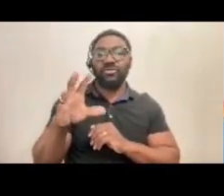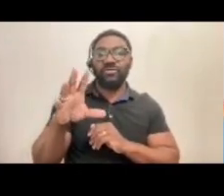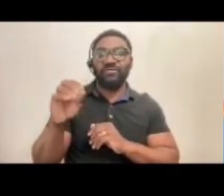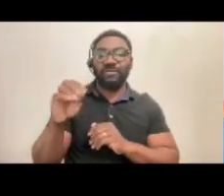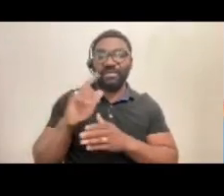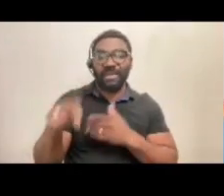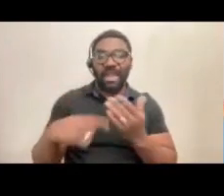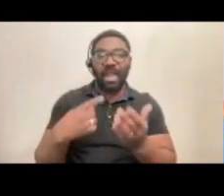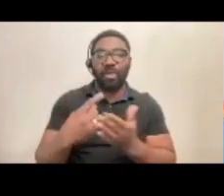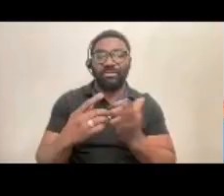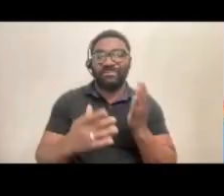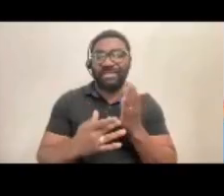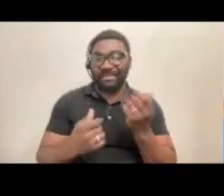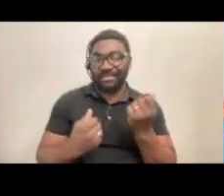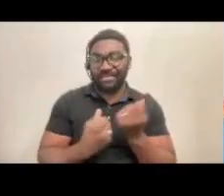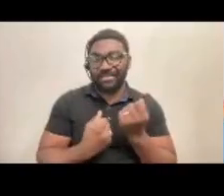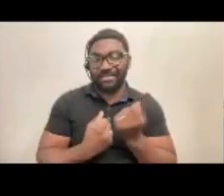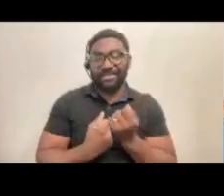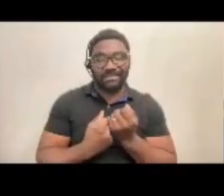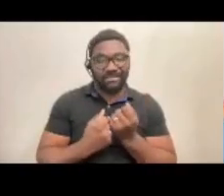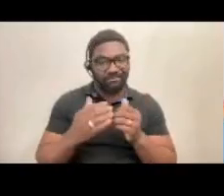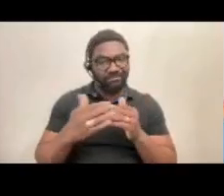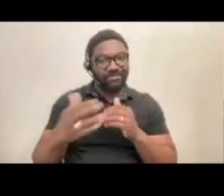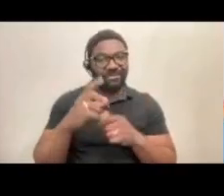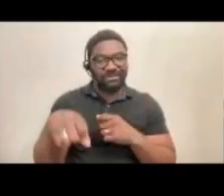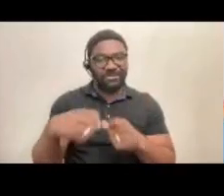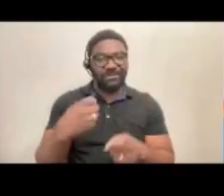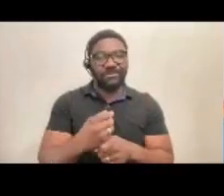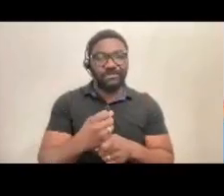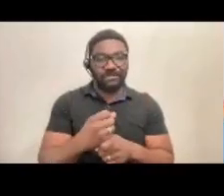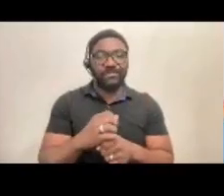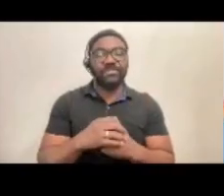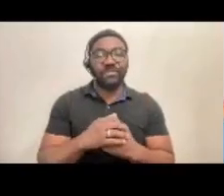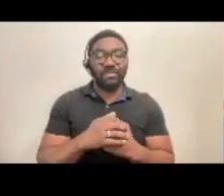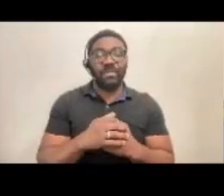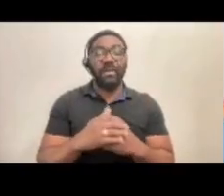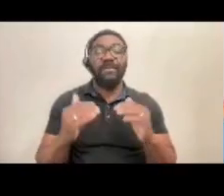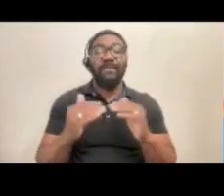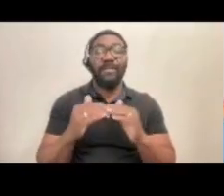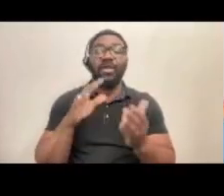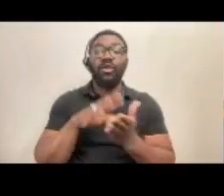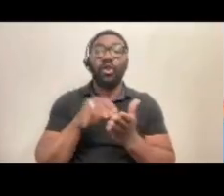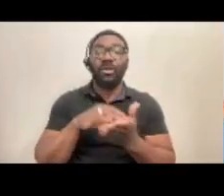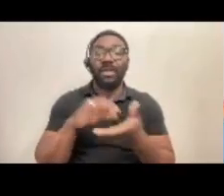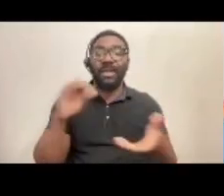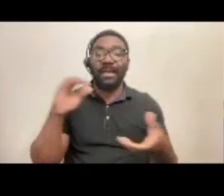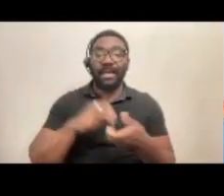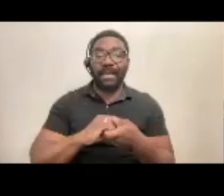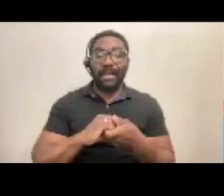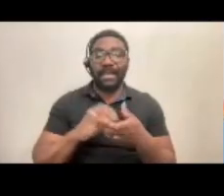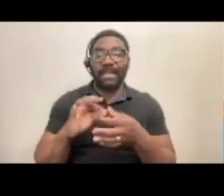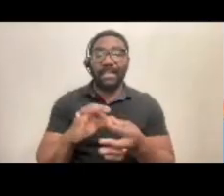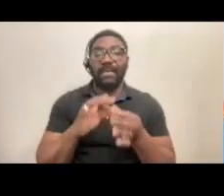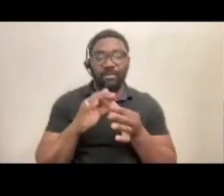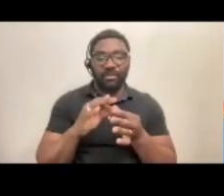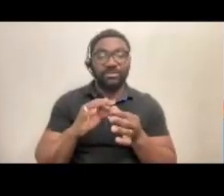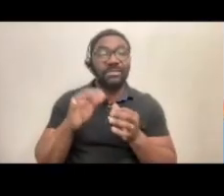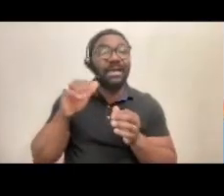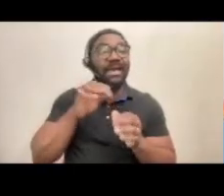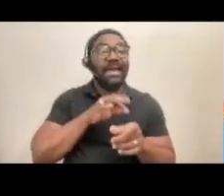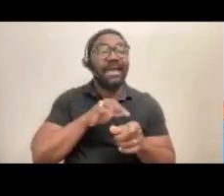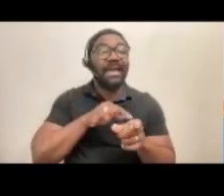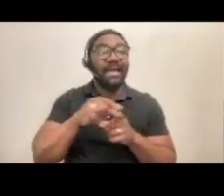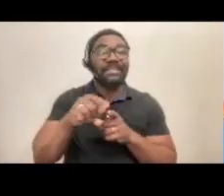that, states participate in monthly peer learning collaboratives, where they hear from expert speakers and learn alongside their